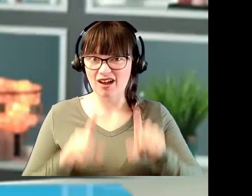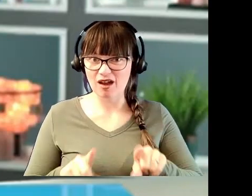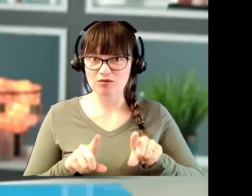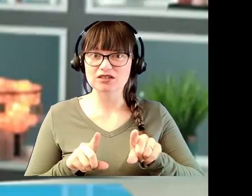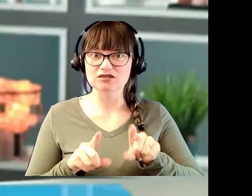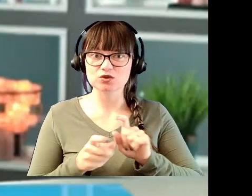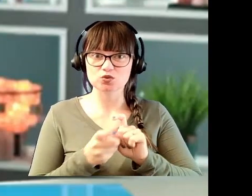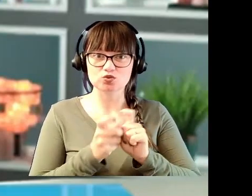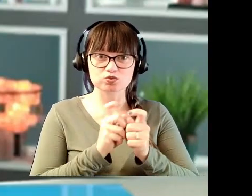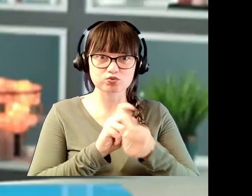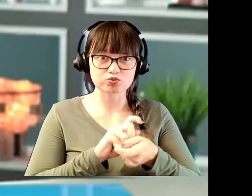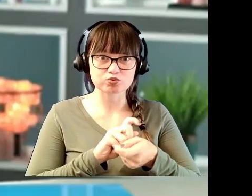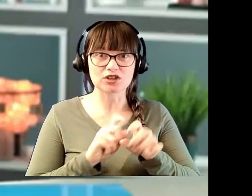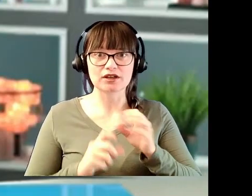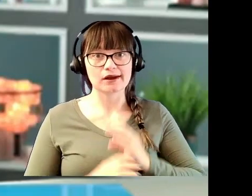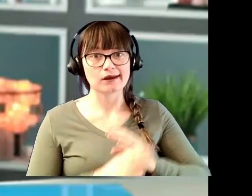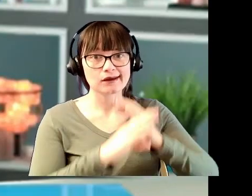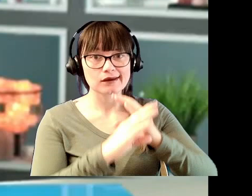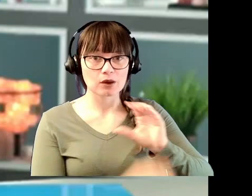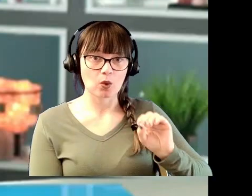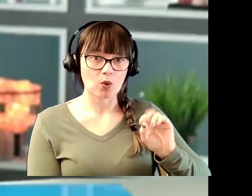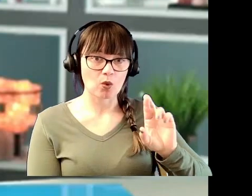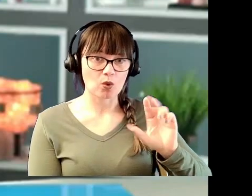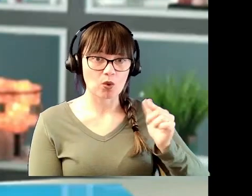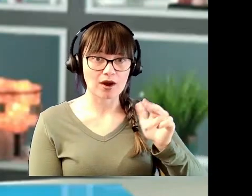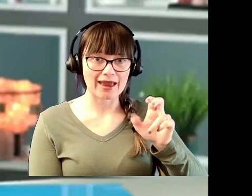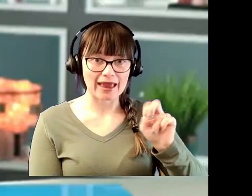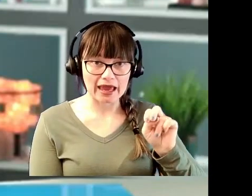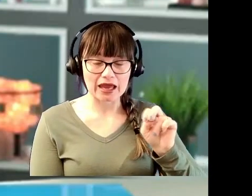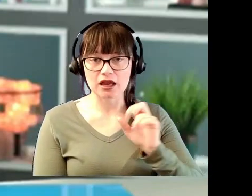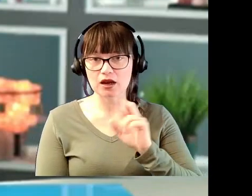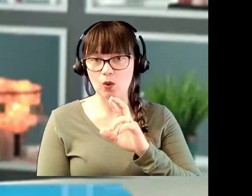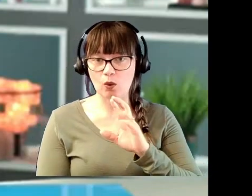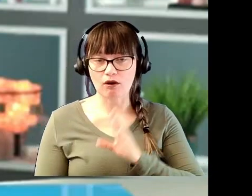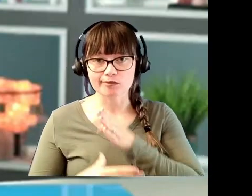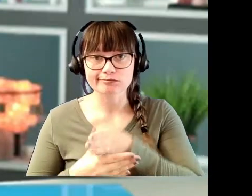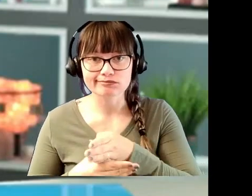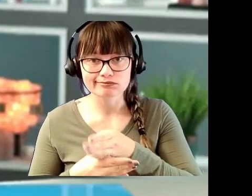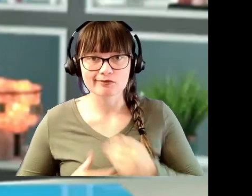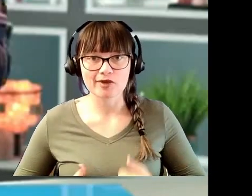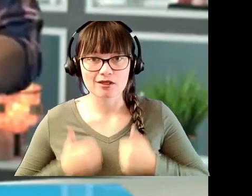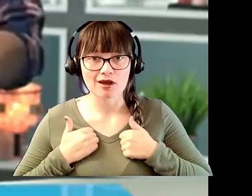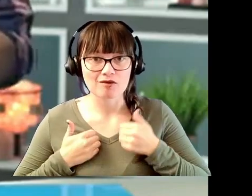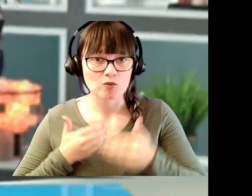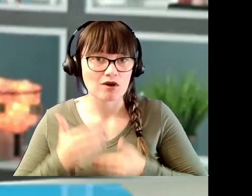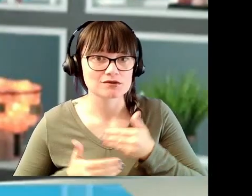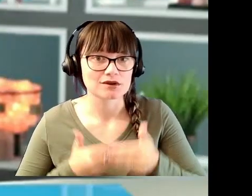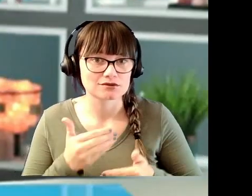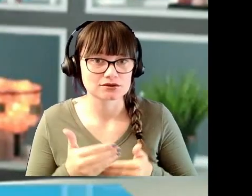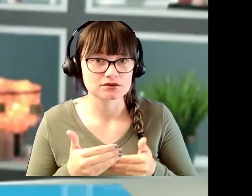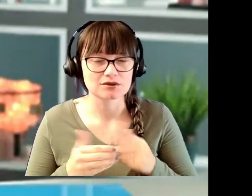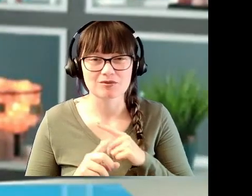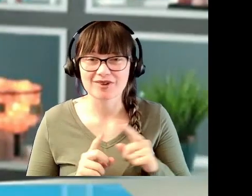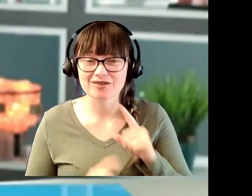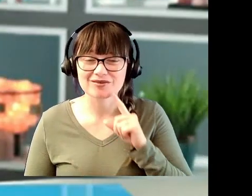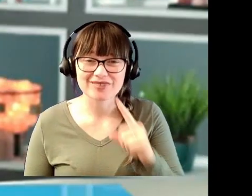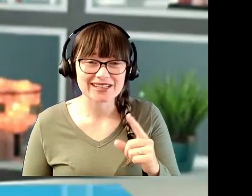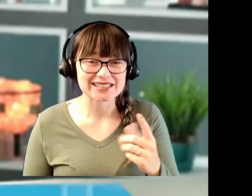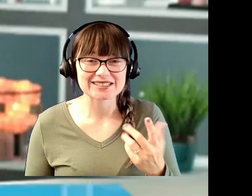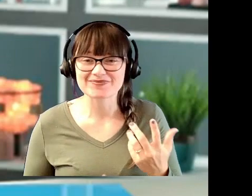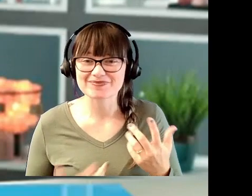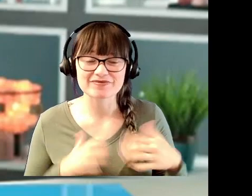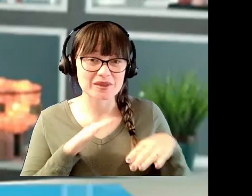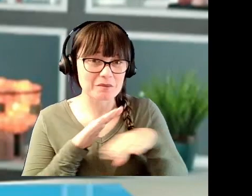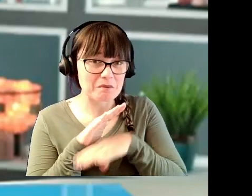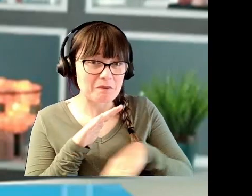starts inhibiting organs in our body, or it impedes normal life processes. But really, it's just at the